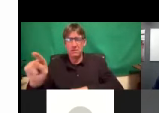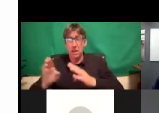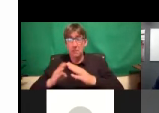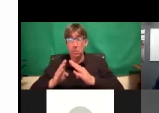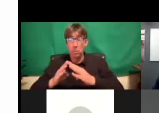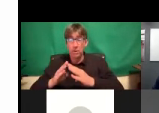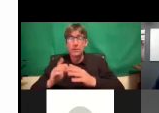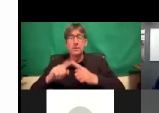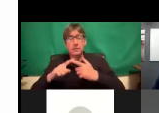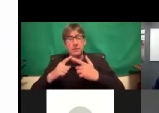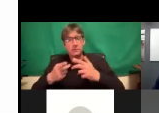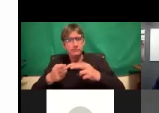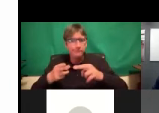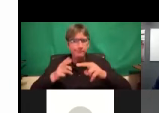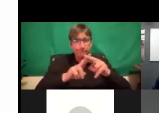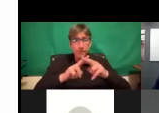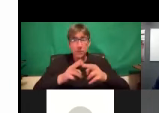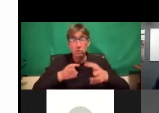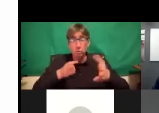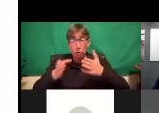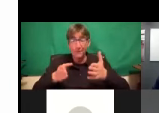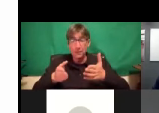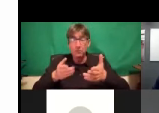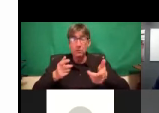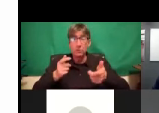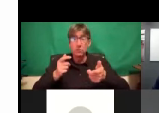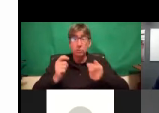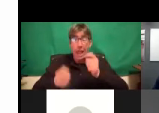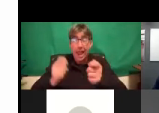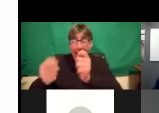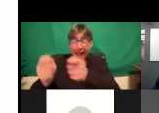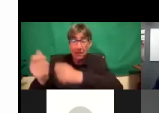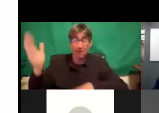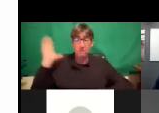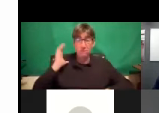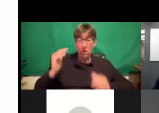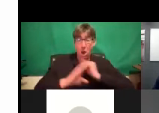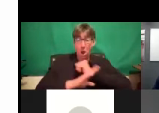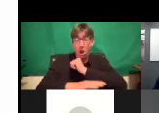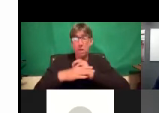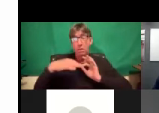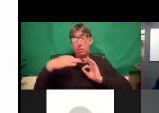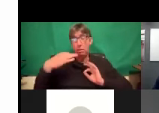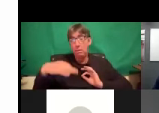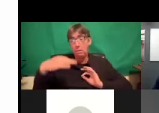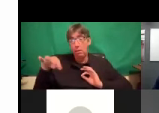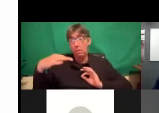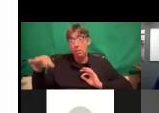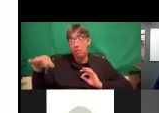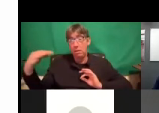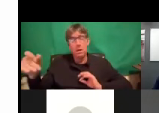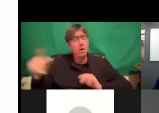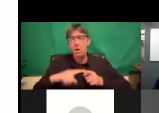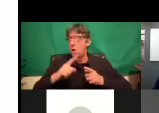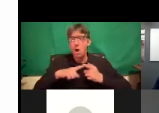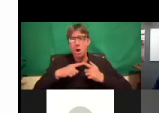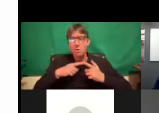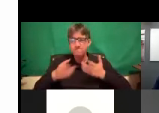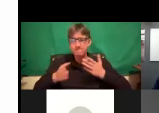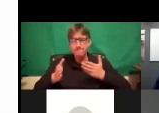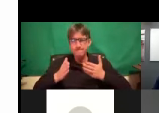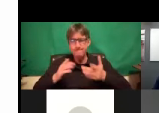service changes sooner than we originally proposed early last fall, so that we can increase service sooner when ridership increases. So